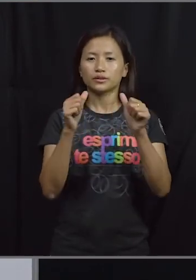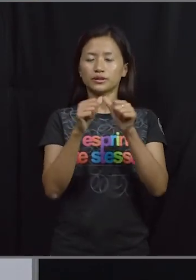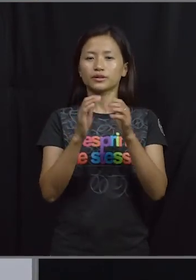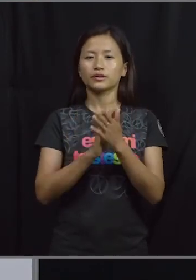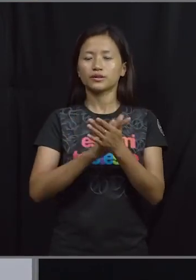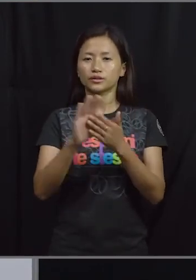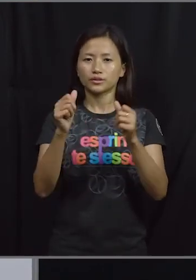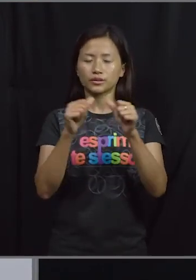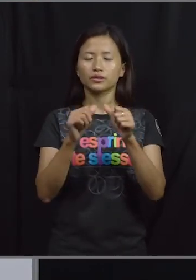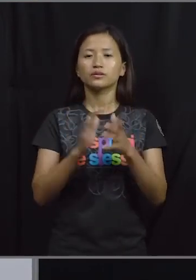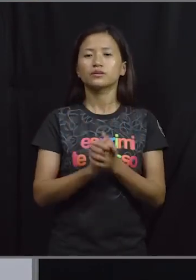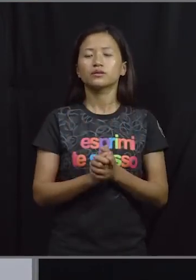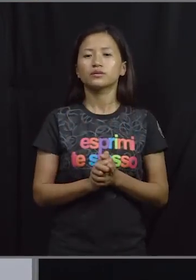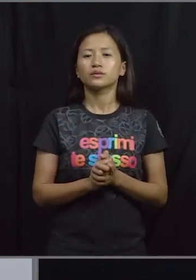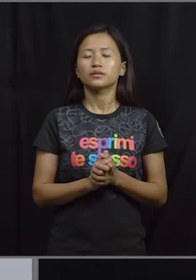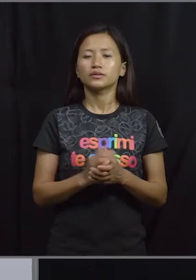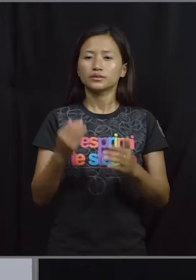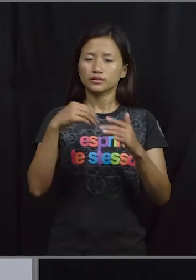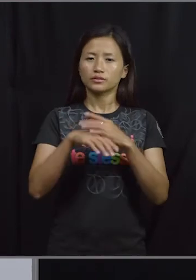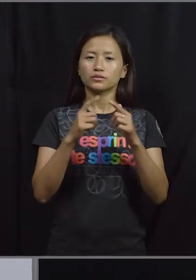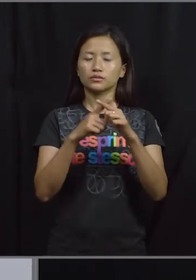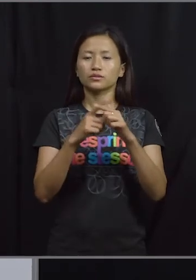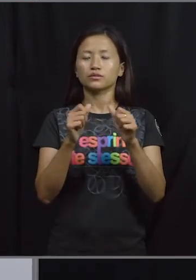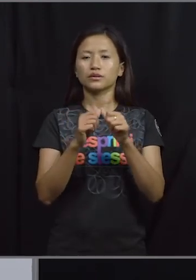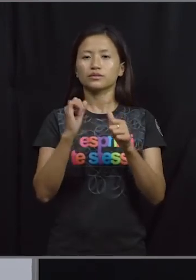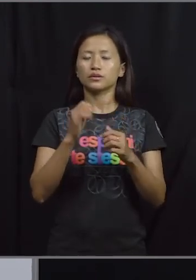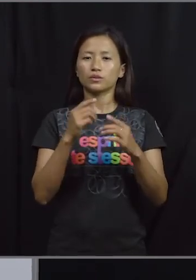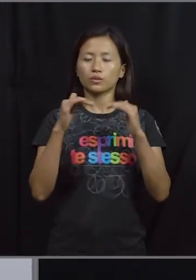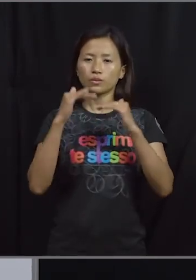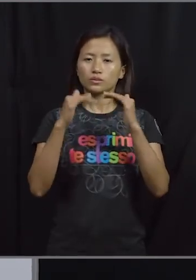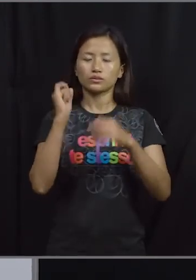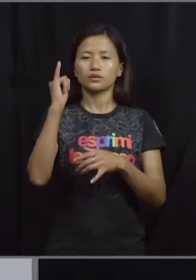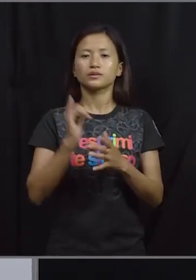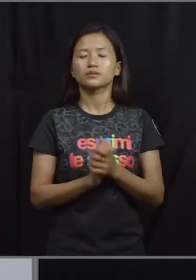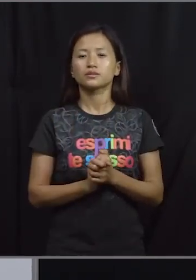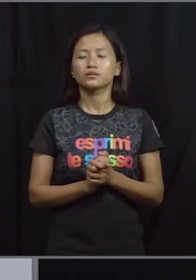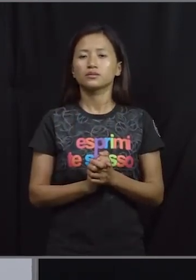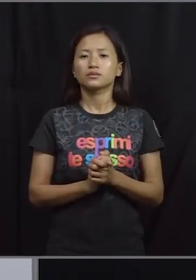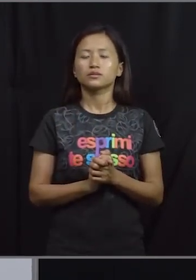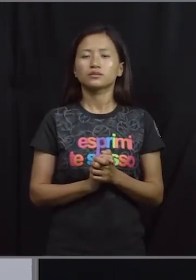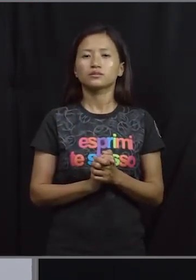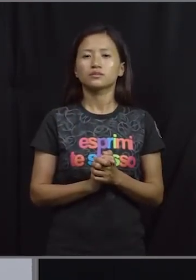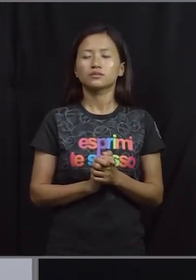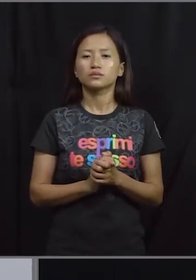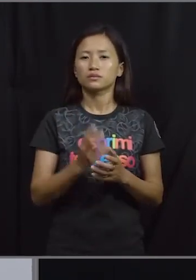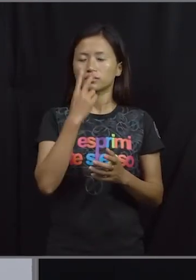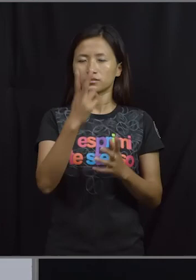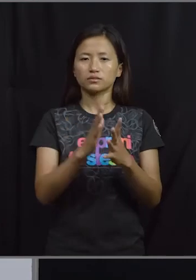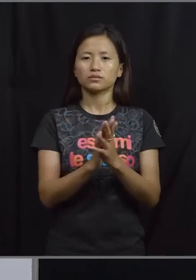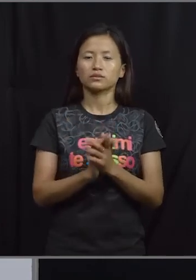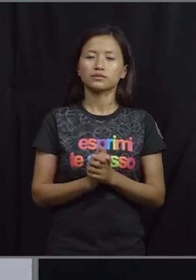edge A into A, that is equal to I, right? This is, it looks like